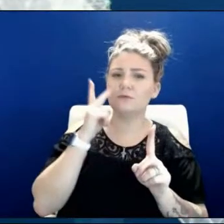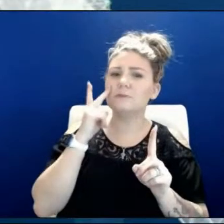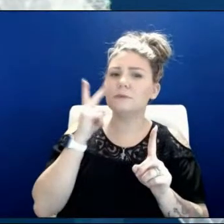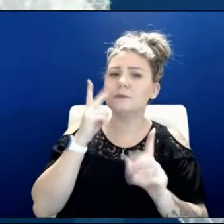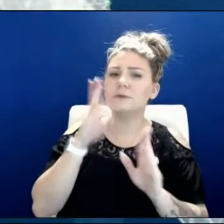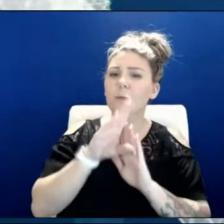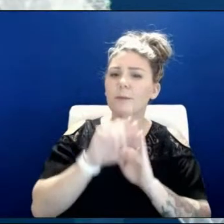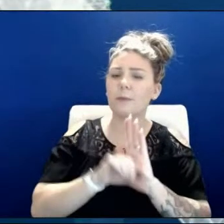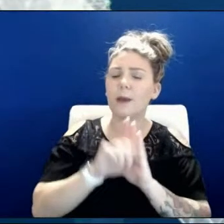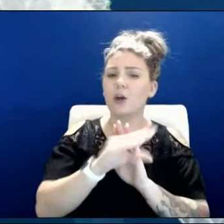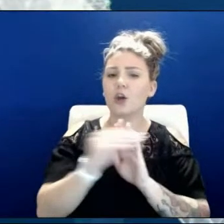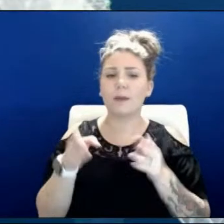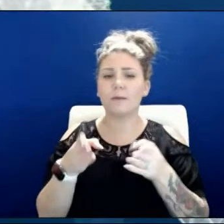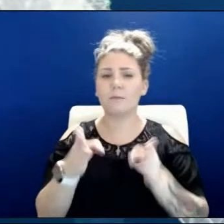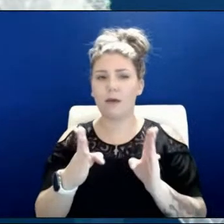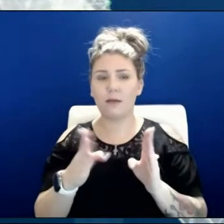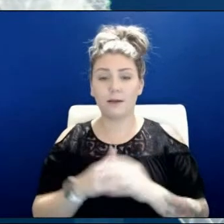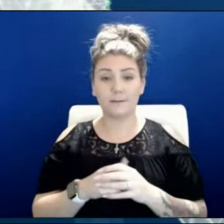what we know.